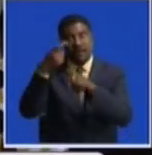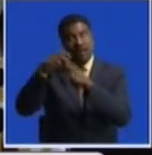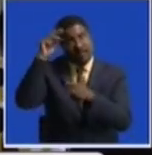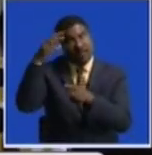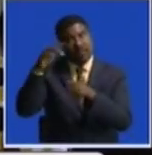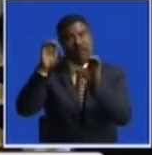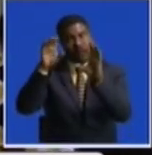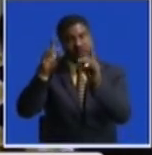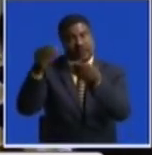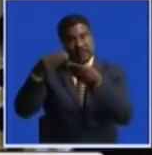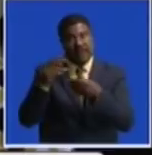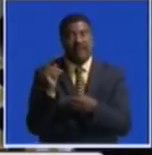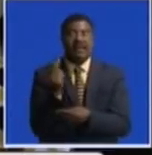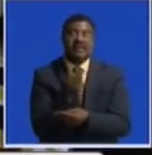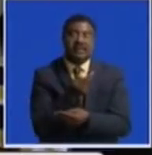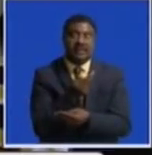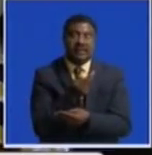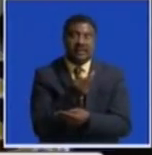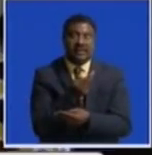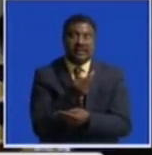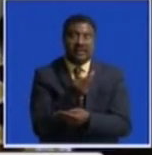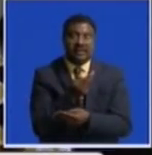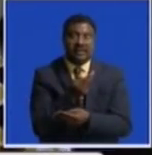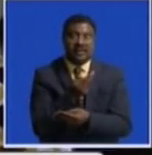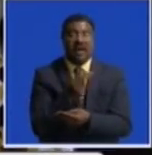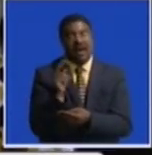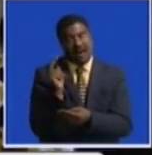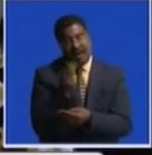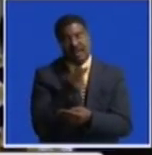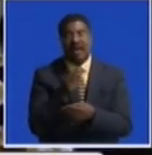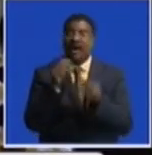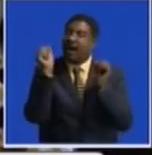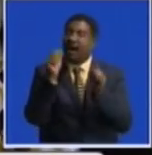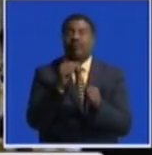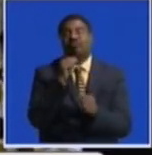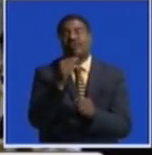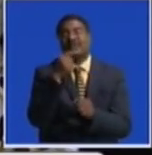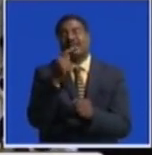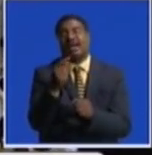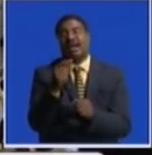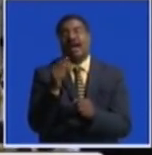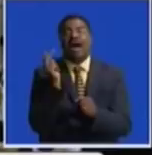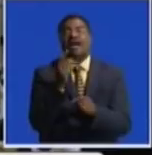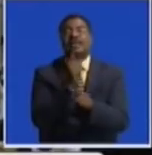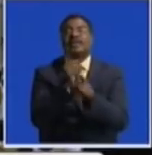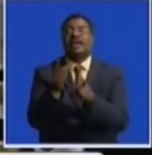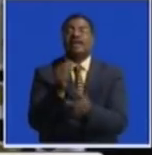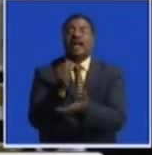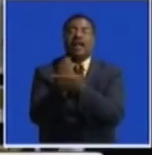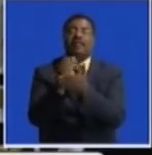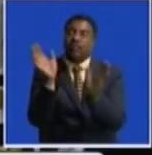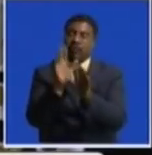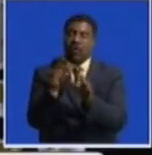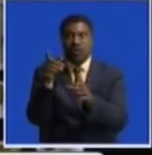Education. So on that one, we cannot say we just pick them to come and help because it's a community